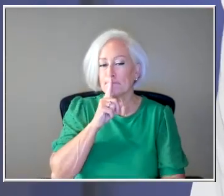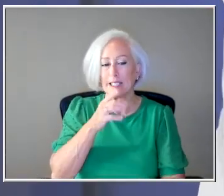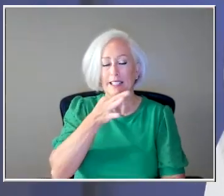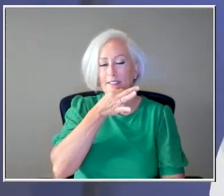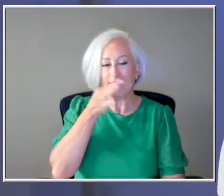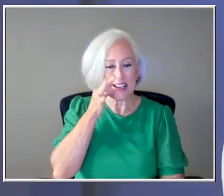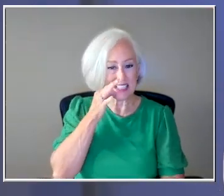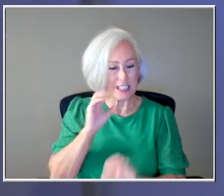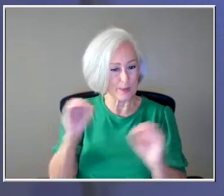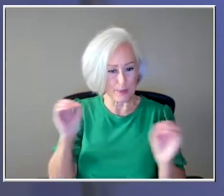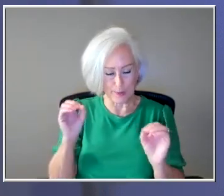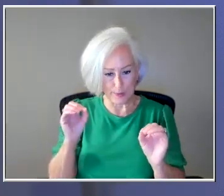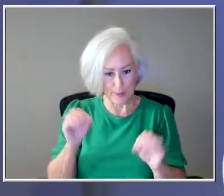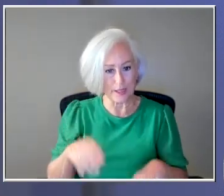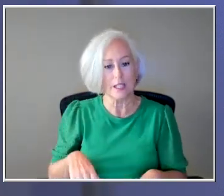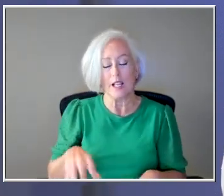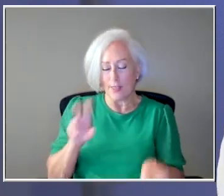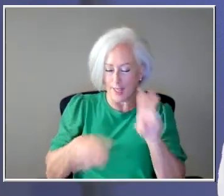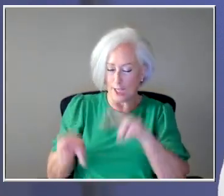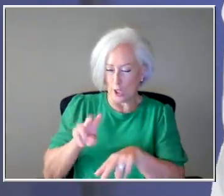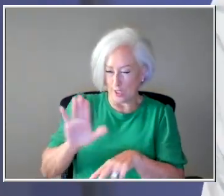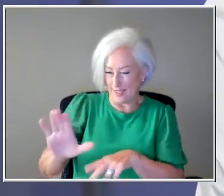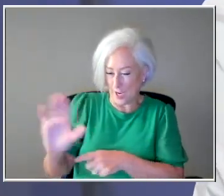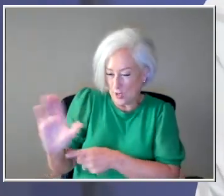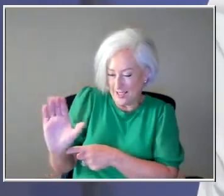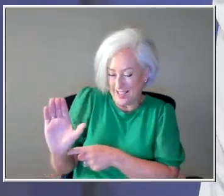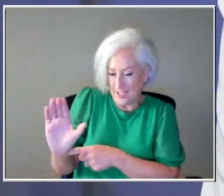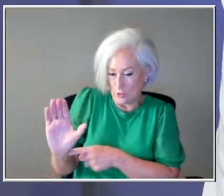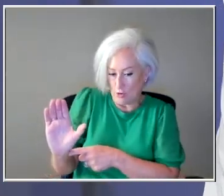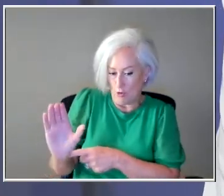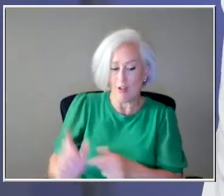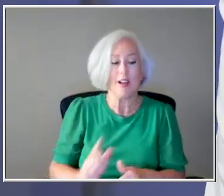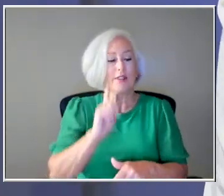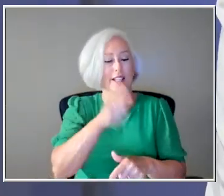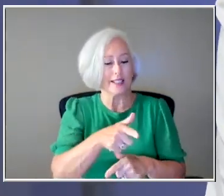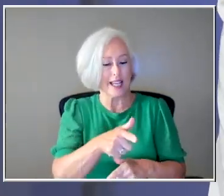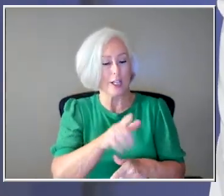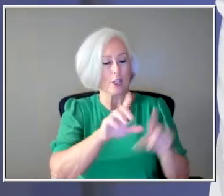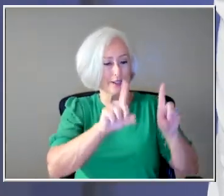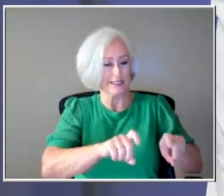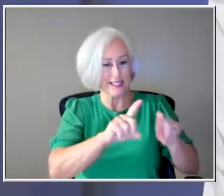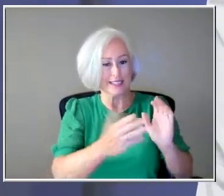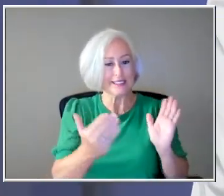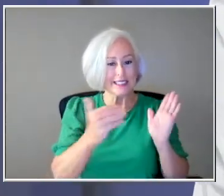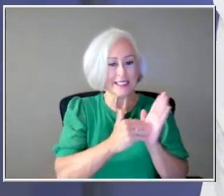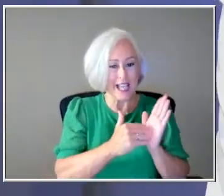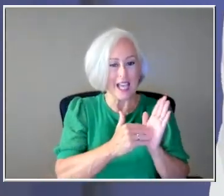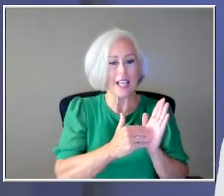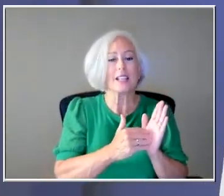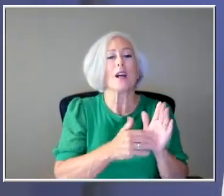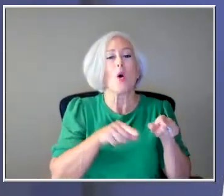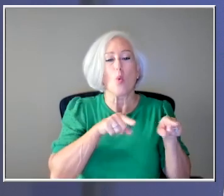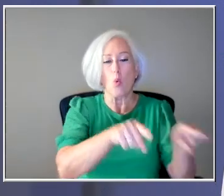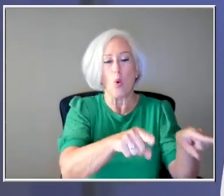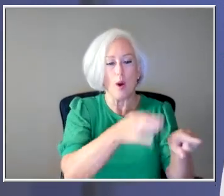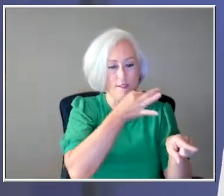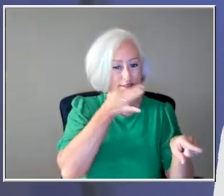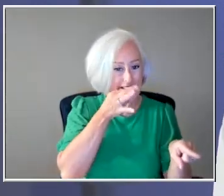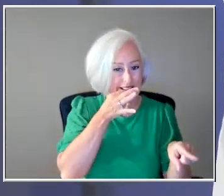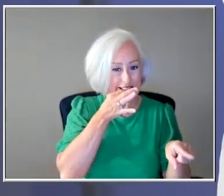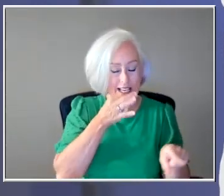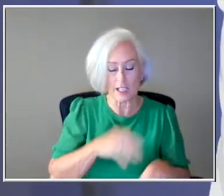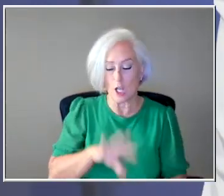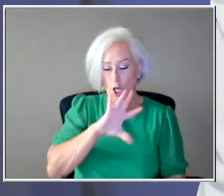cholesterol levels and then got later fasting ones. And pretty much the total cholesterol,